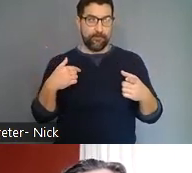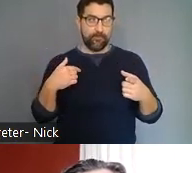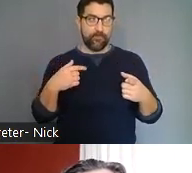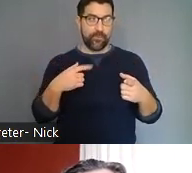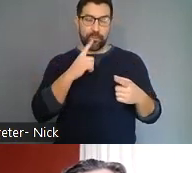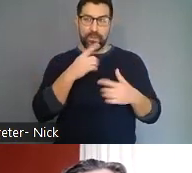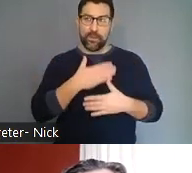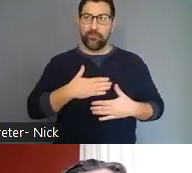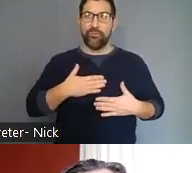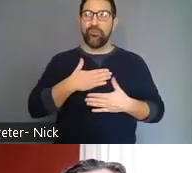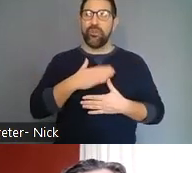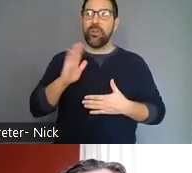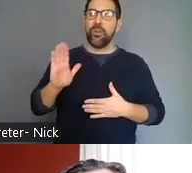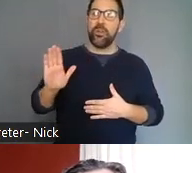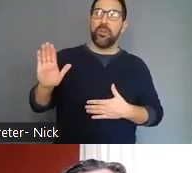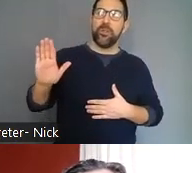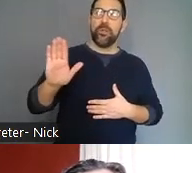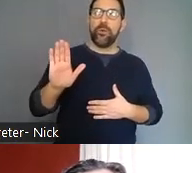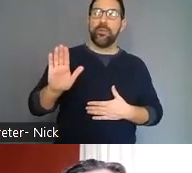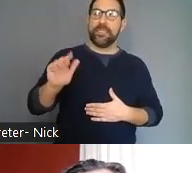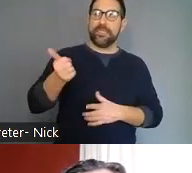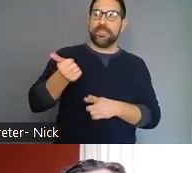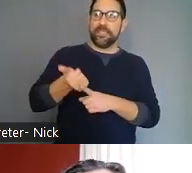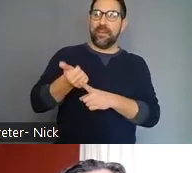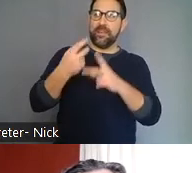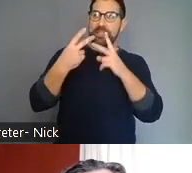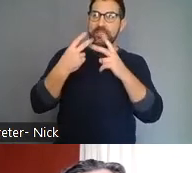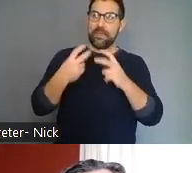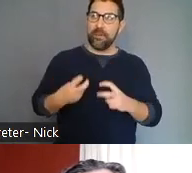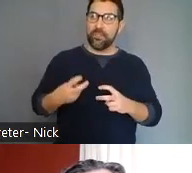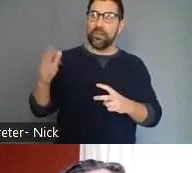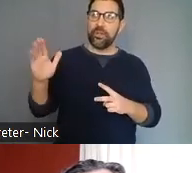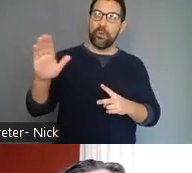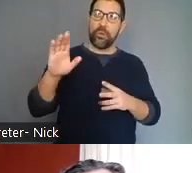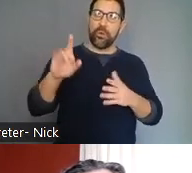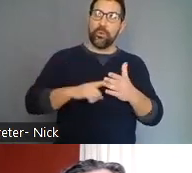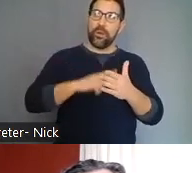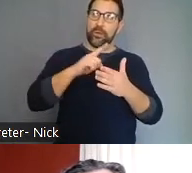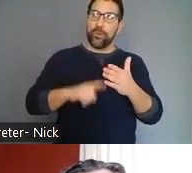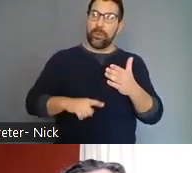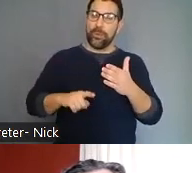really appreciating your own kind of self-examination, your own critical sensibilities. And